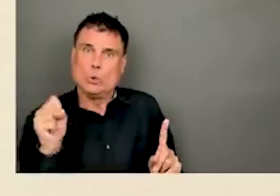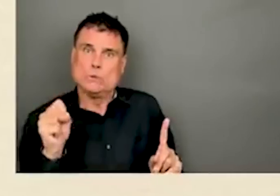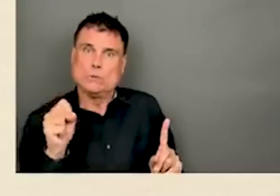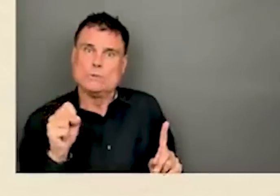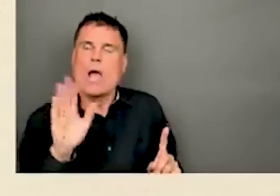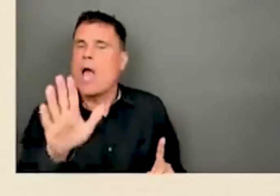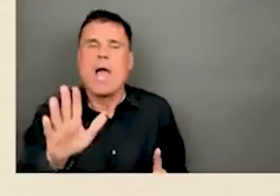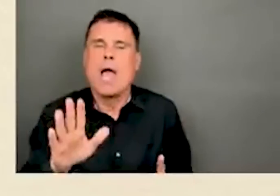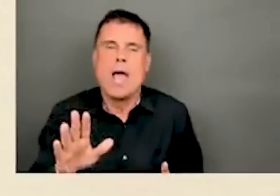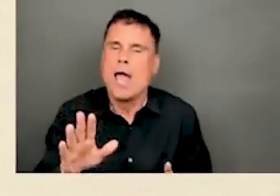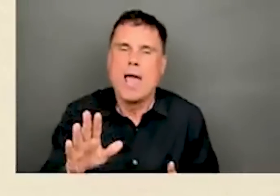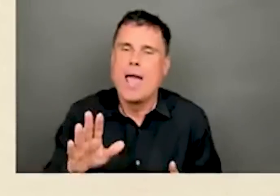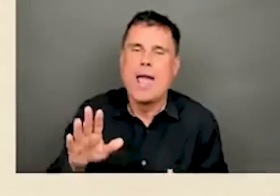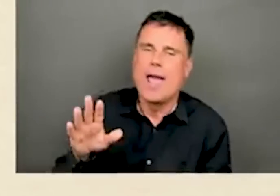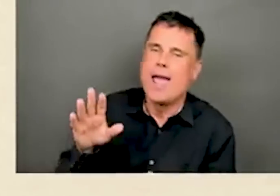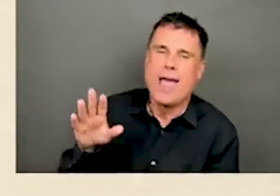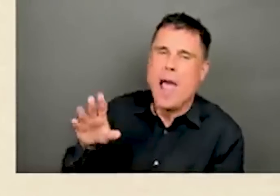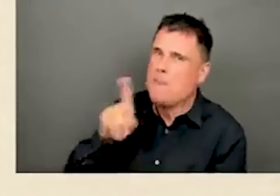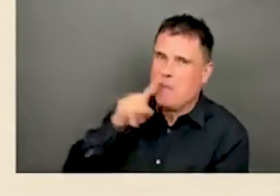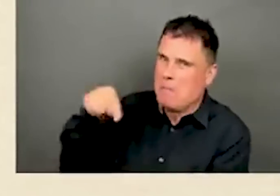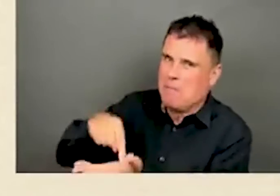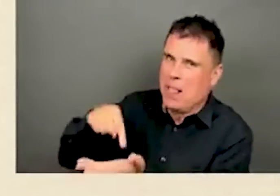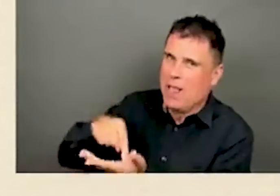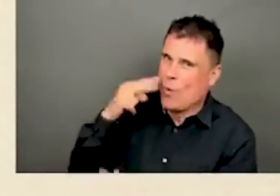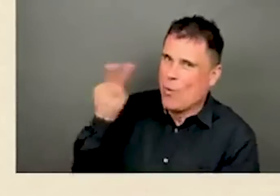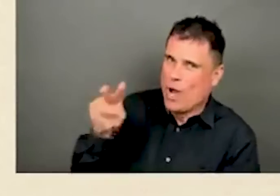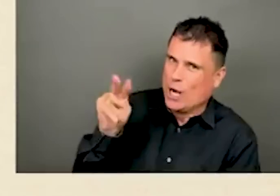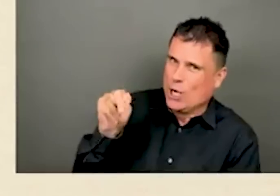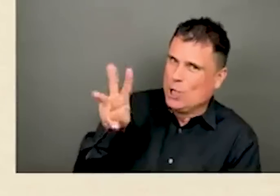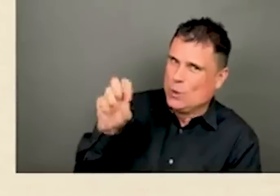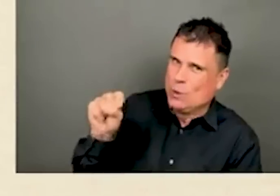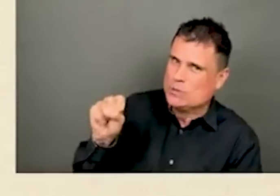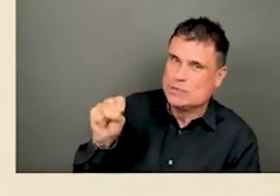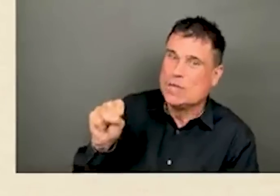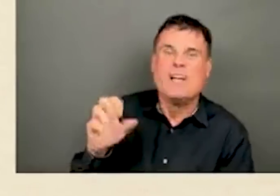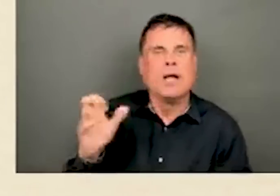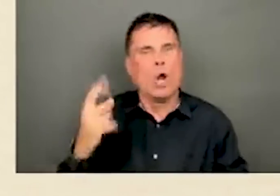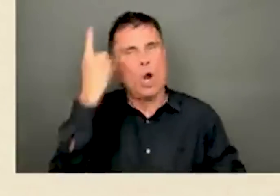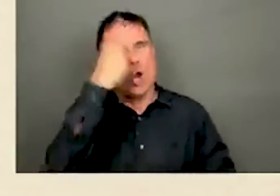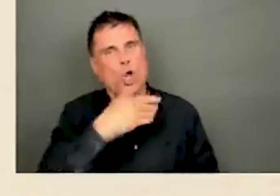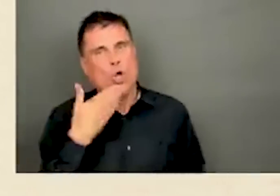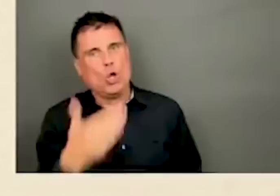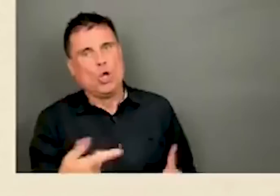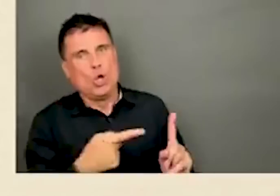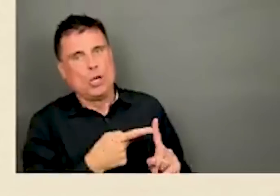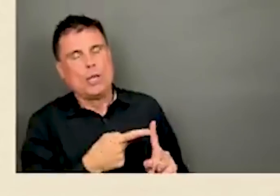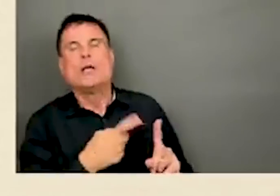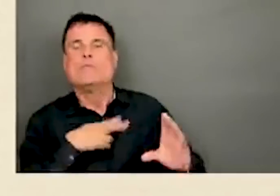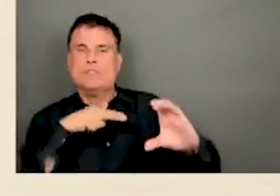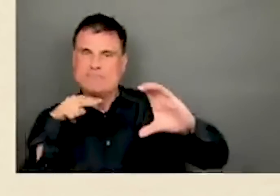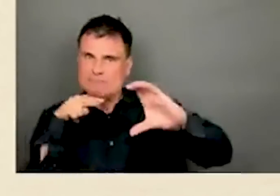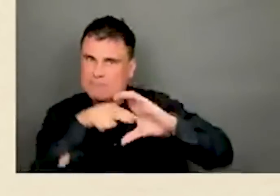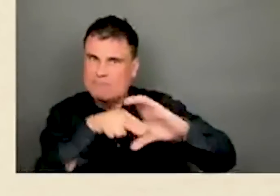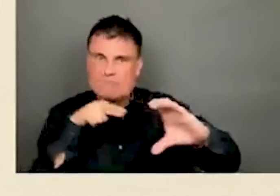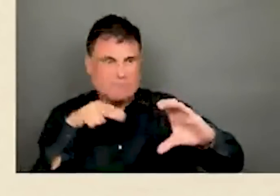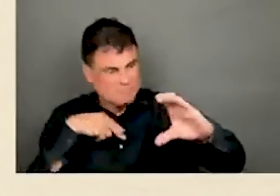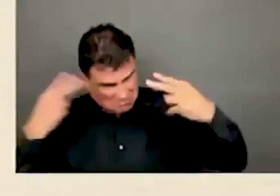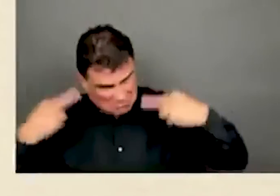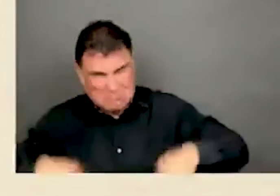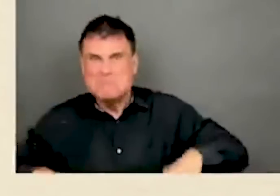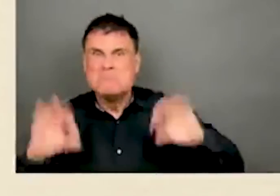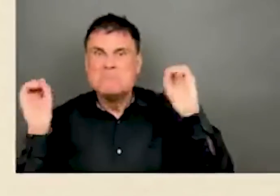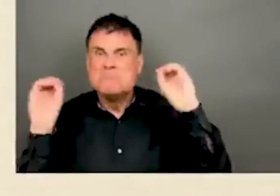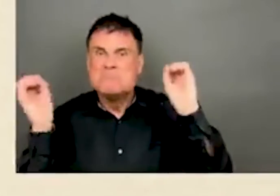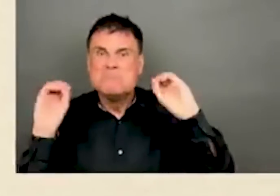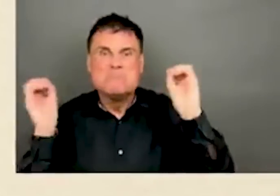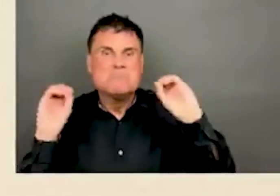and the scan was clear. The side effects are what they are, and he's been helping me walk through that.